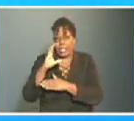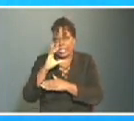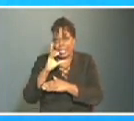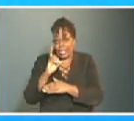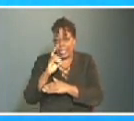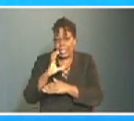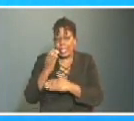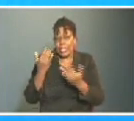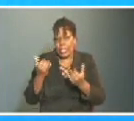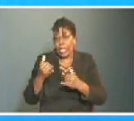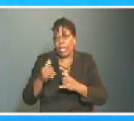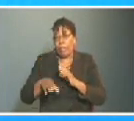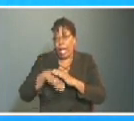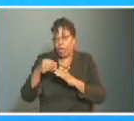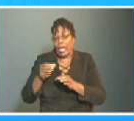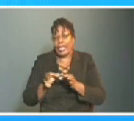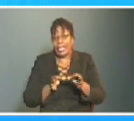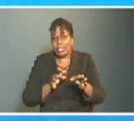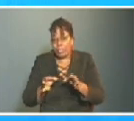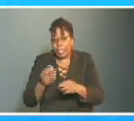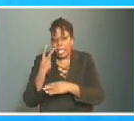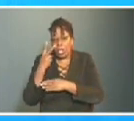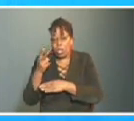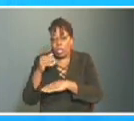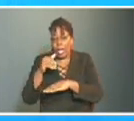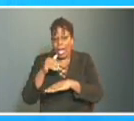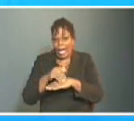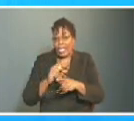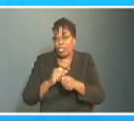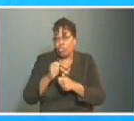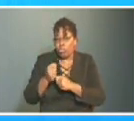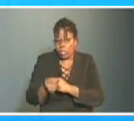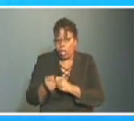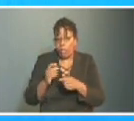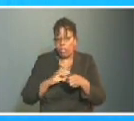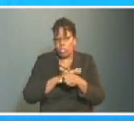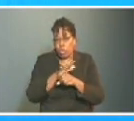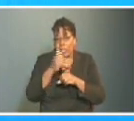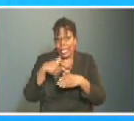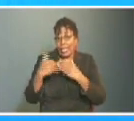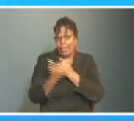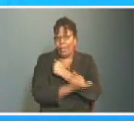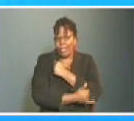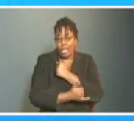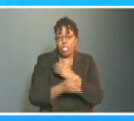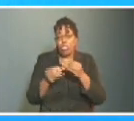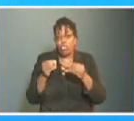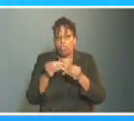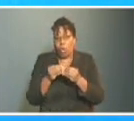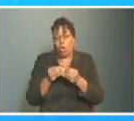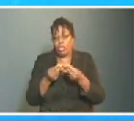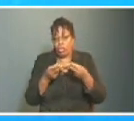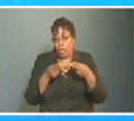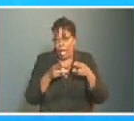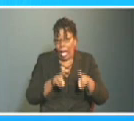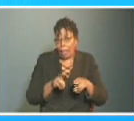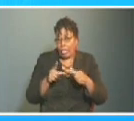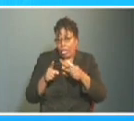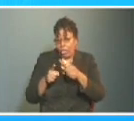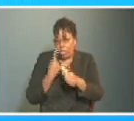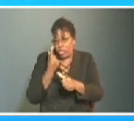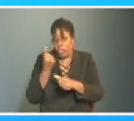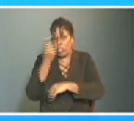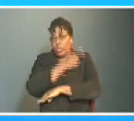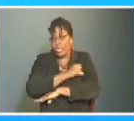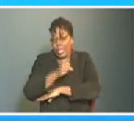out and explain that when they look at transmissibility of COVID in their country, it's more likely to happen in the first couple